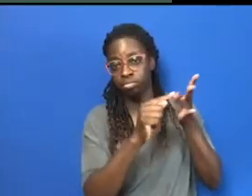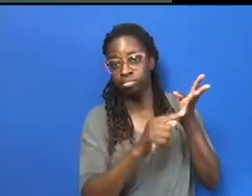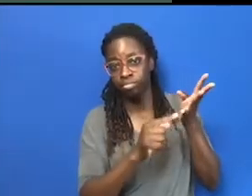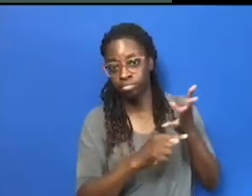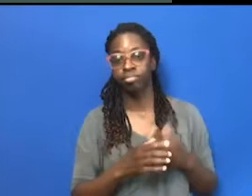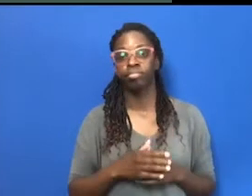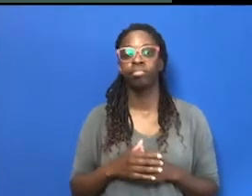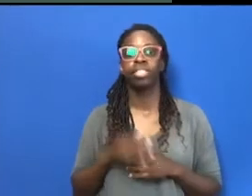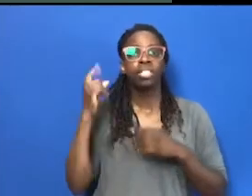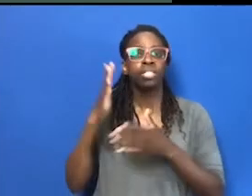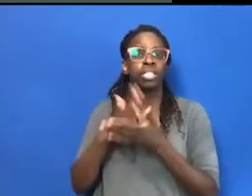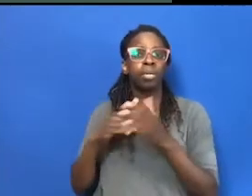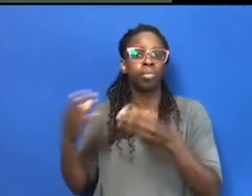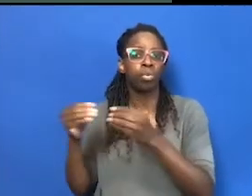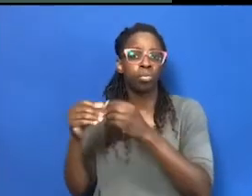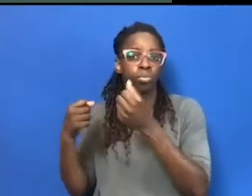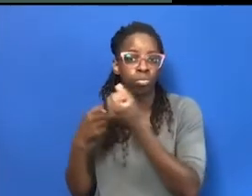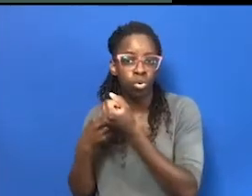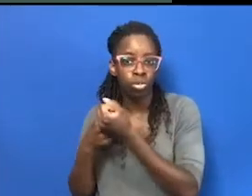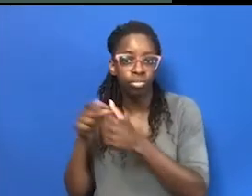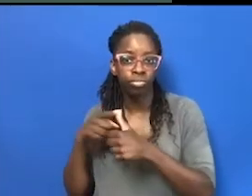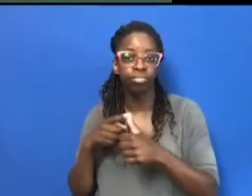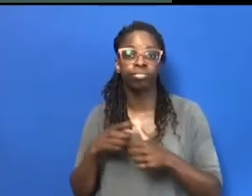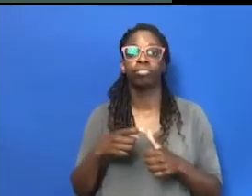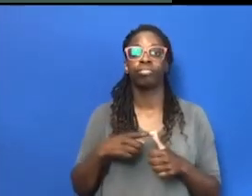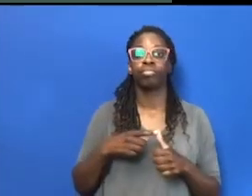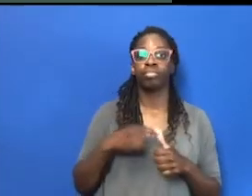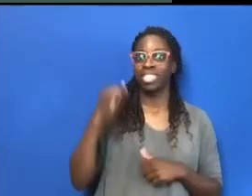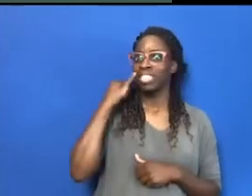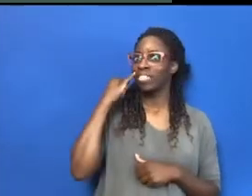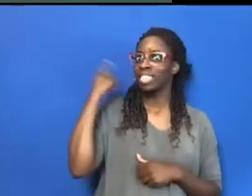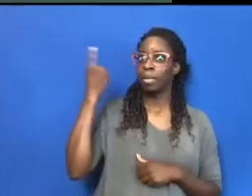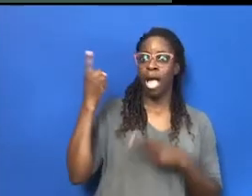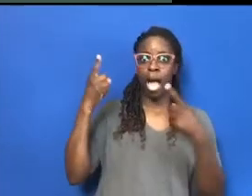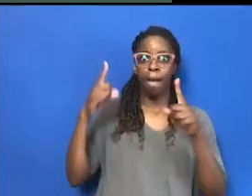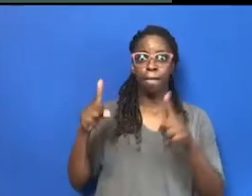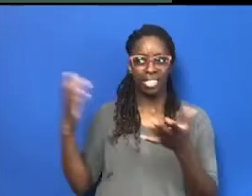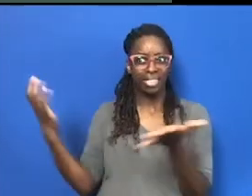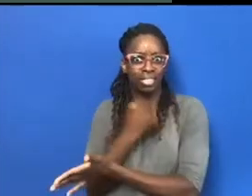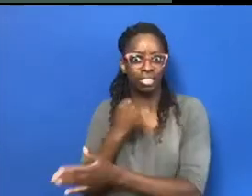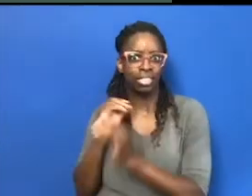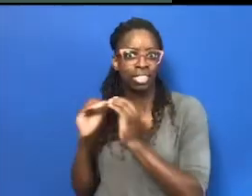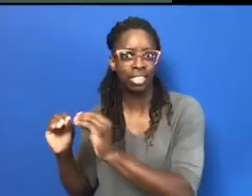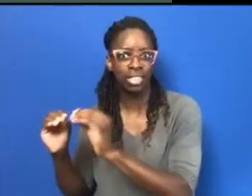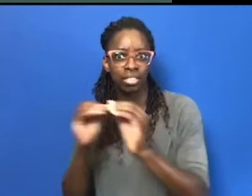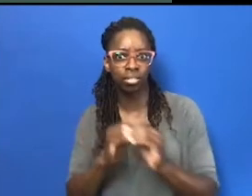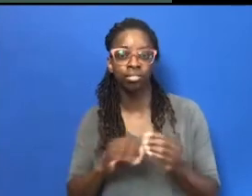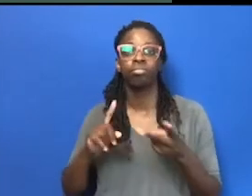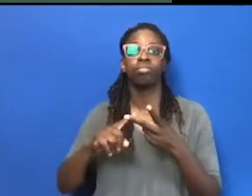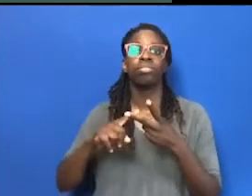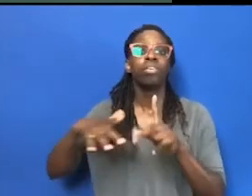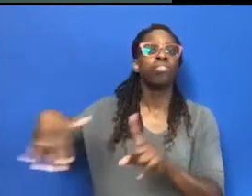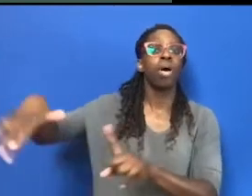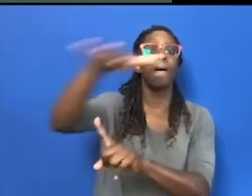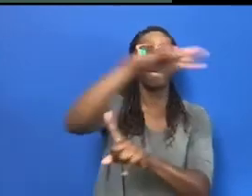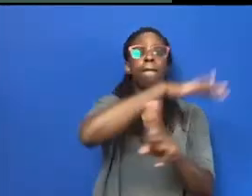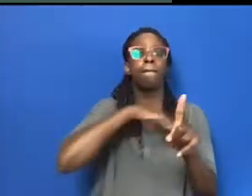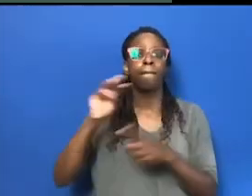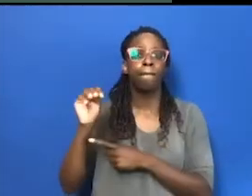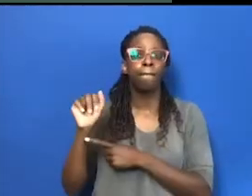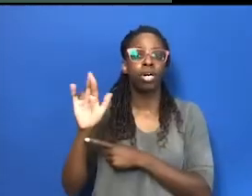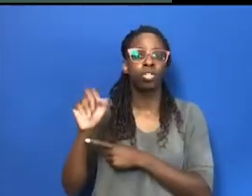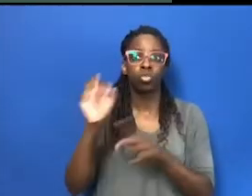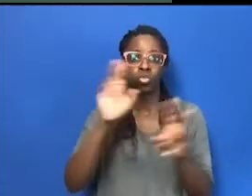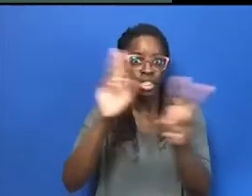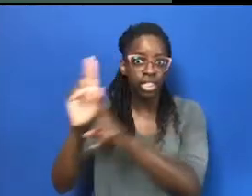are 1, capitalize on teachable moments; 2, set the stage with the environment and materials; 3, ask questions and